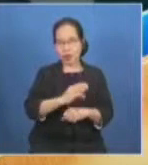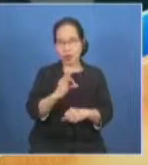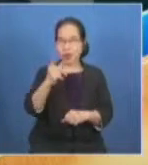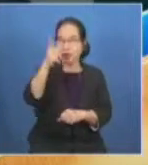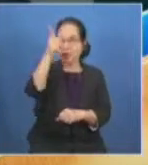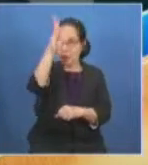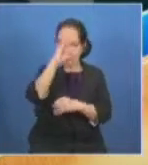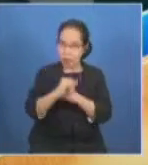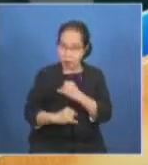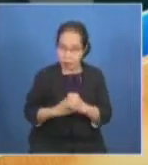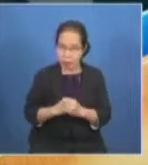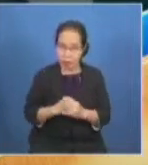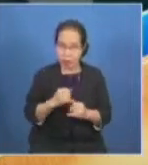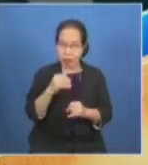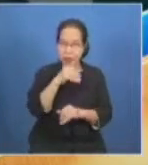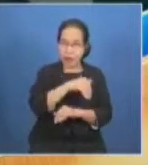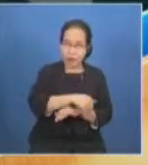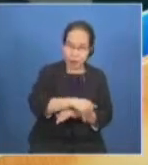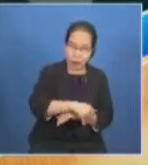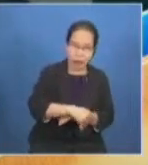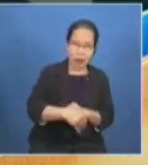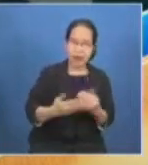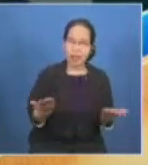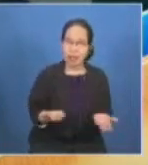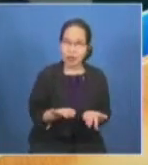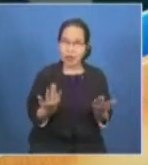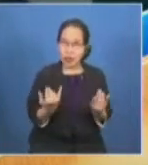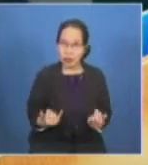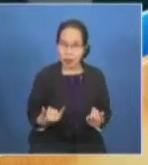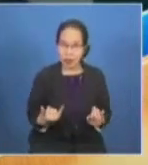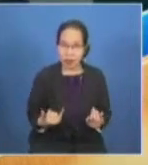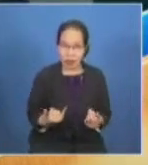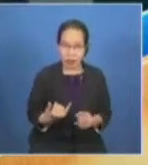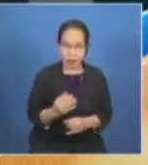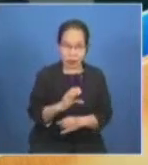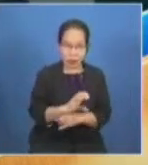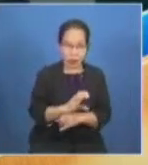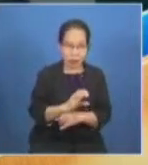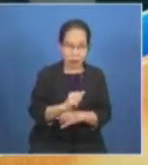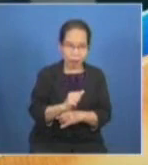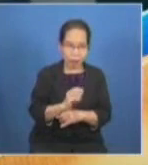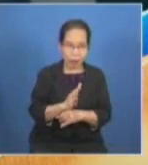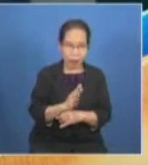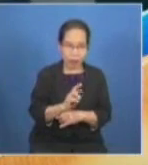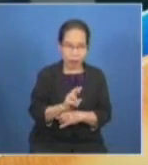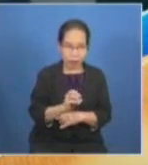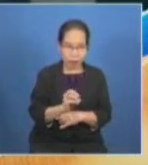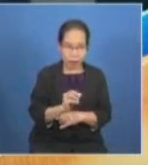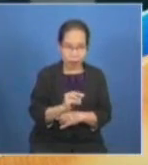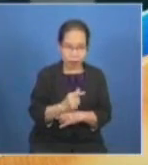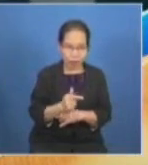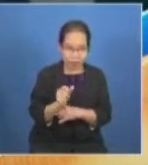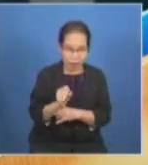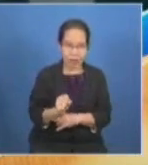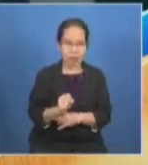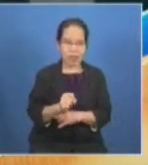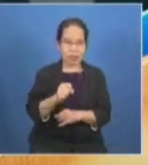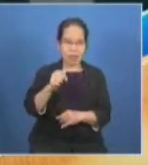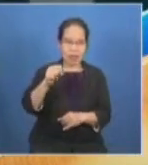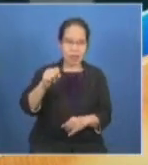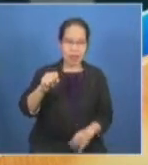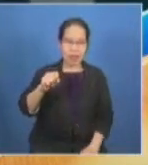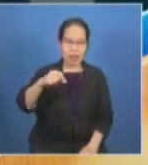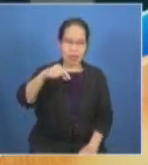you together with our brethren in the Church of God International. Tonight, we are in Cabarugues in Quirino. We're